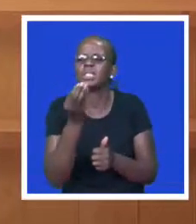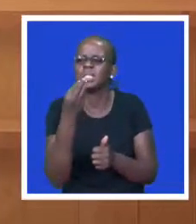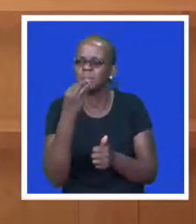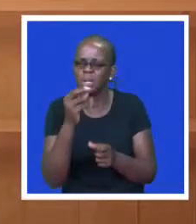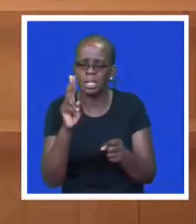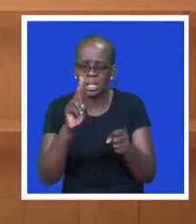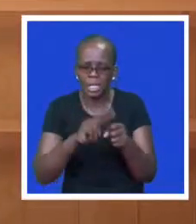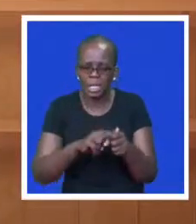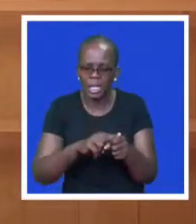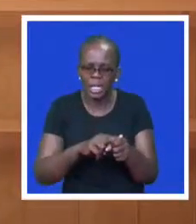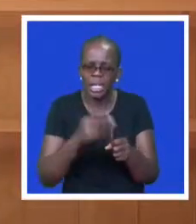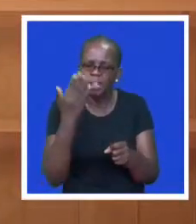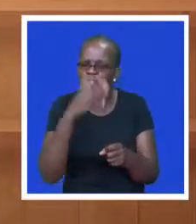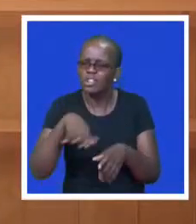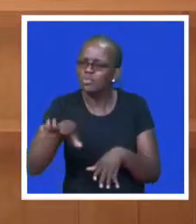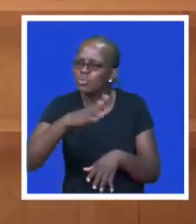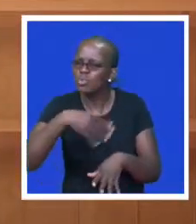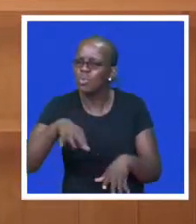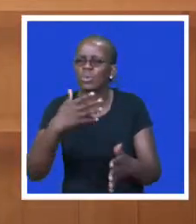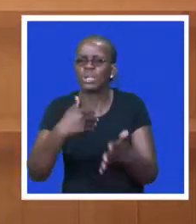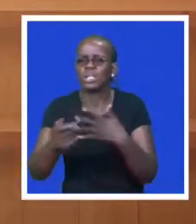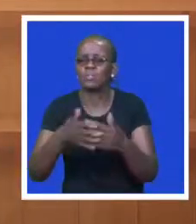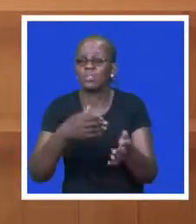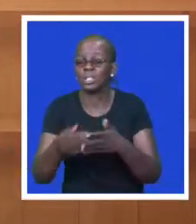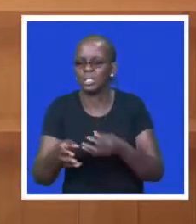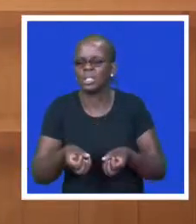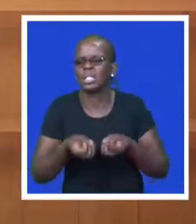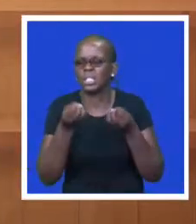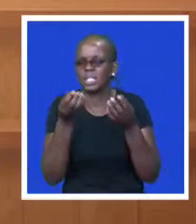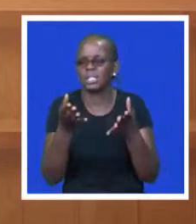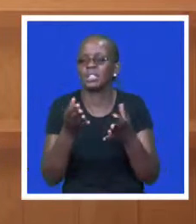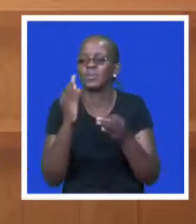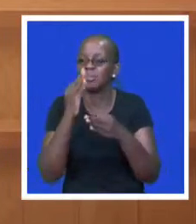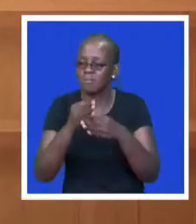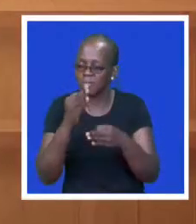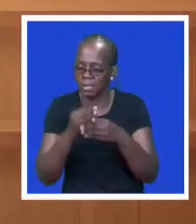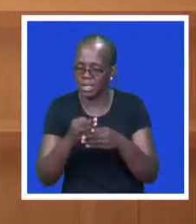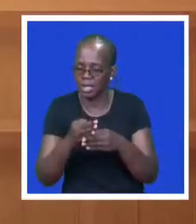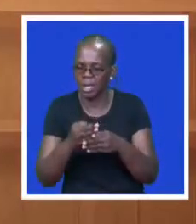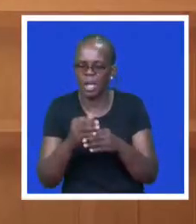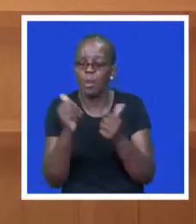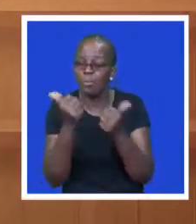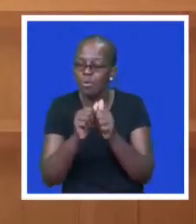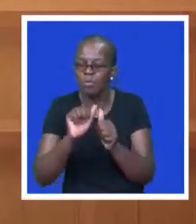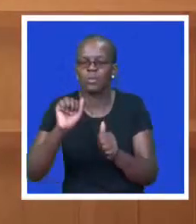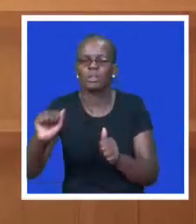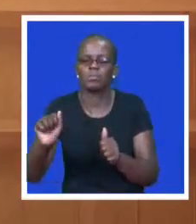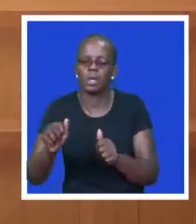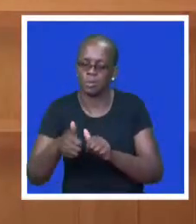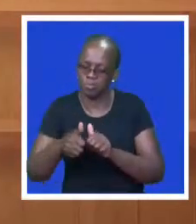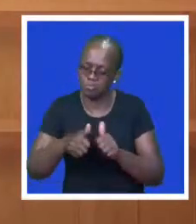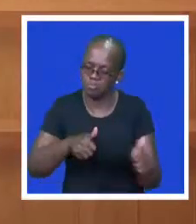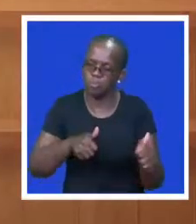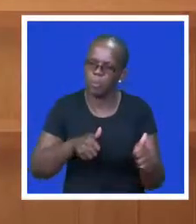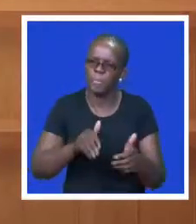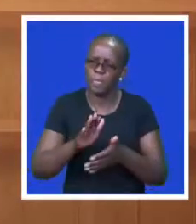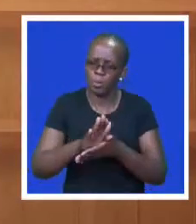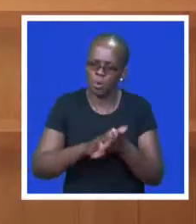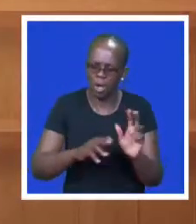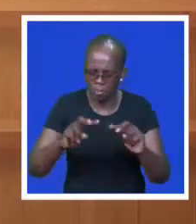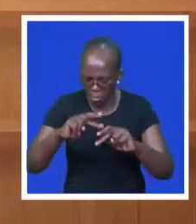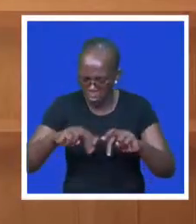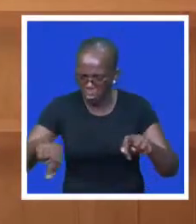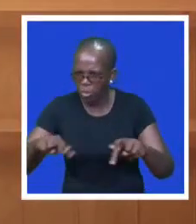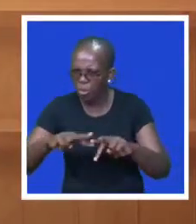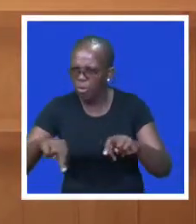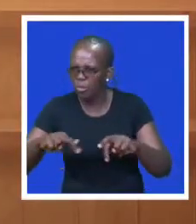himself. Even those people who were with him while he had it all left him. And he went to even search for a job. What was one of the jobs